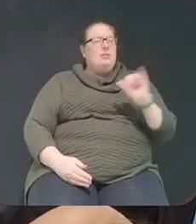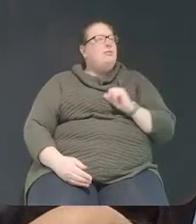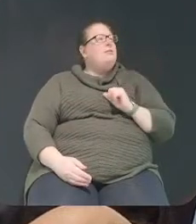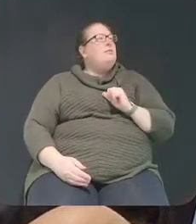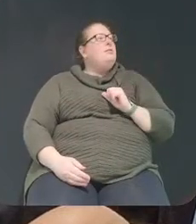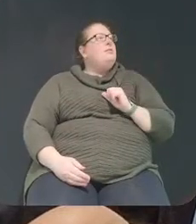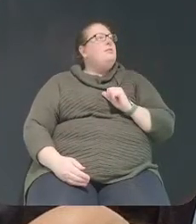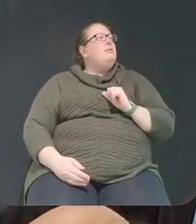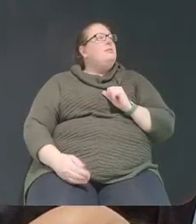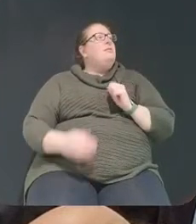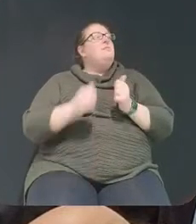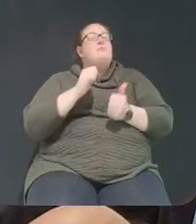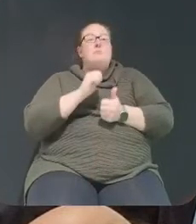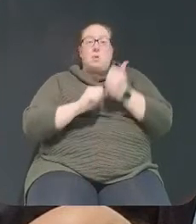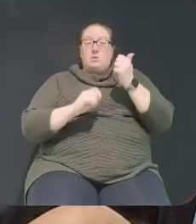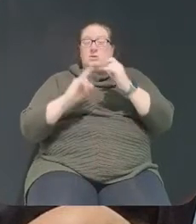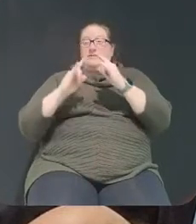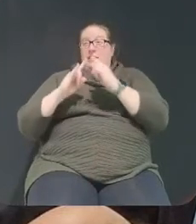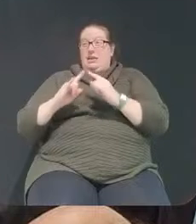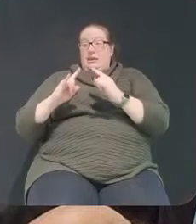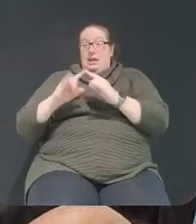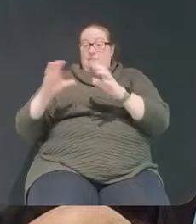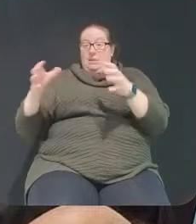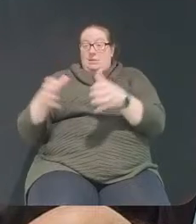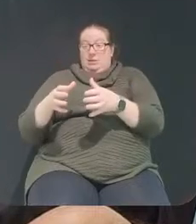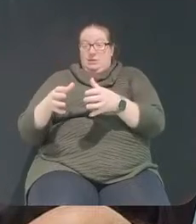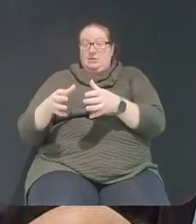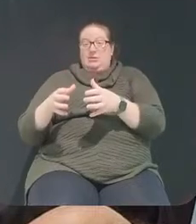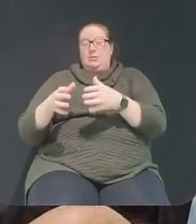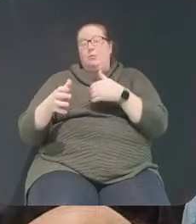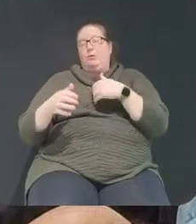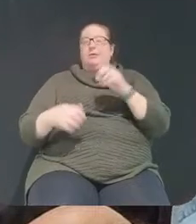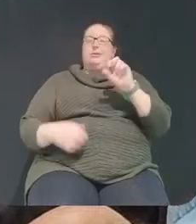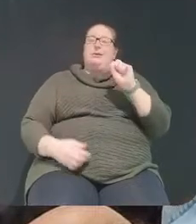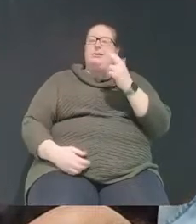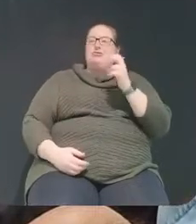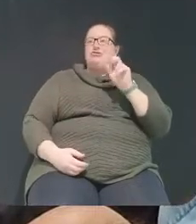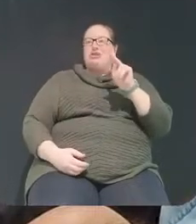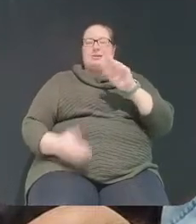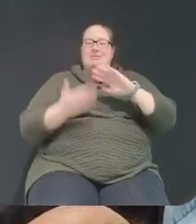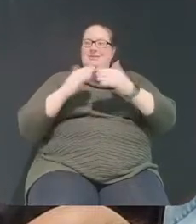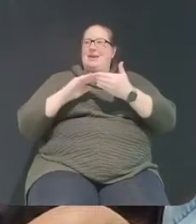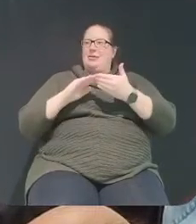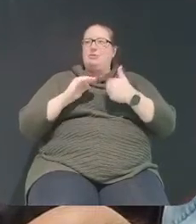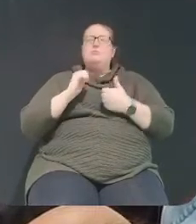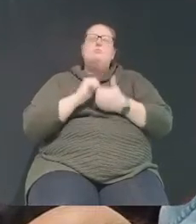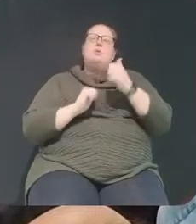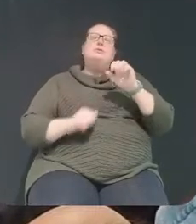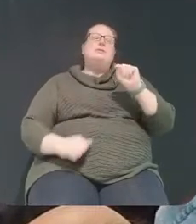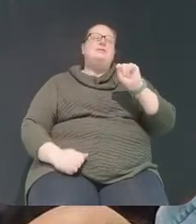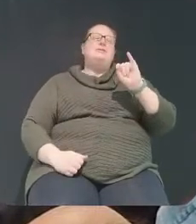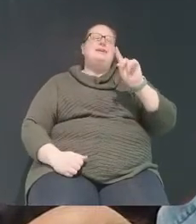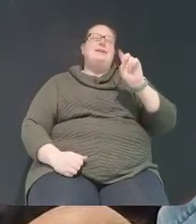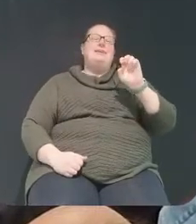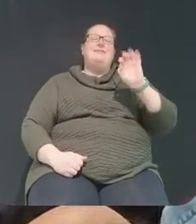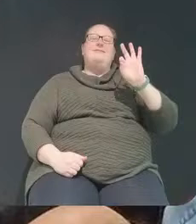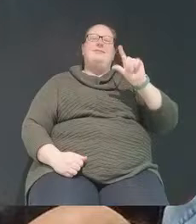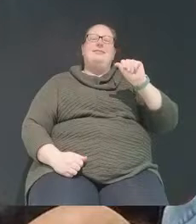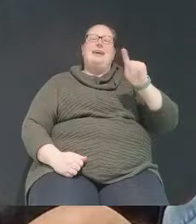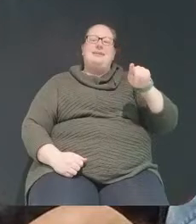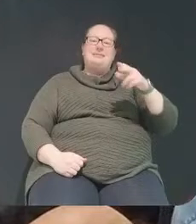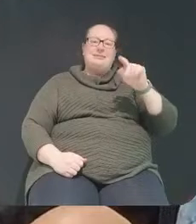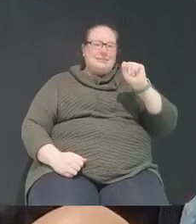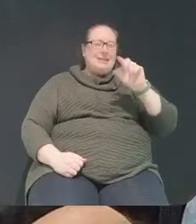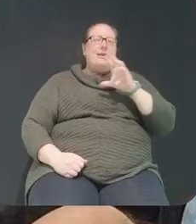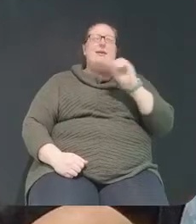The majority of the encampments or the so-called shack towns that I found evidence of were mostly in the Thai Flats. also along the Duwamish